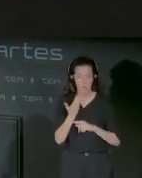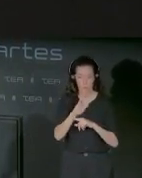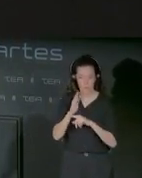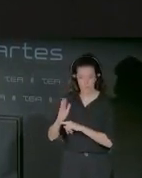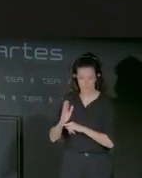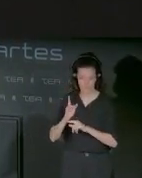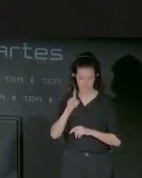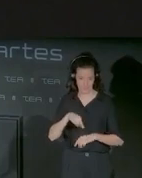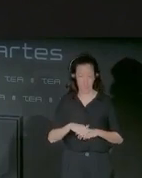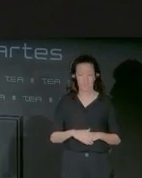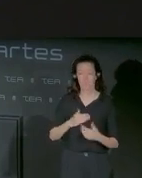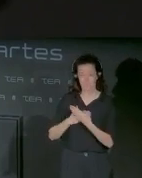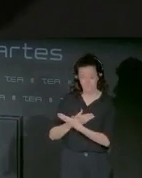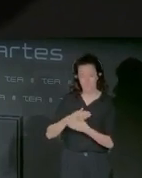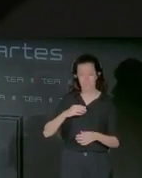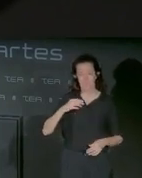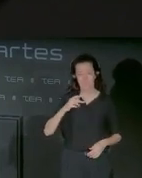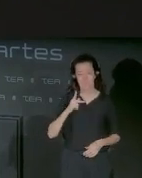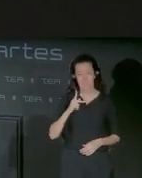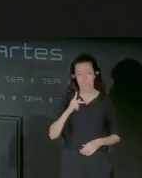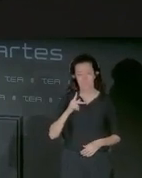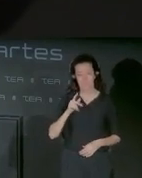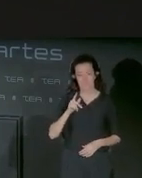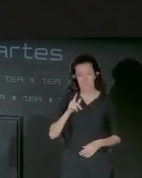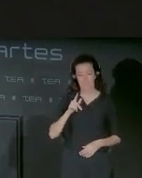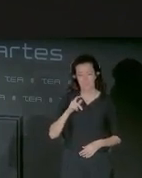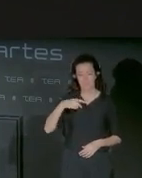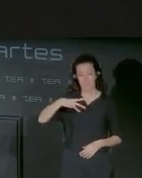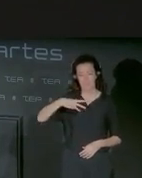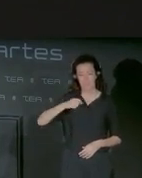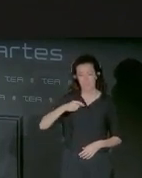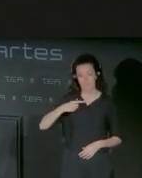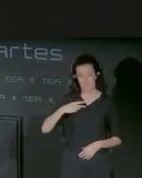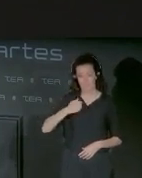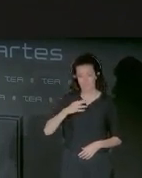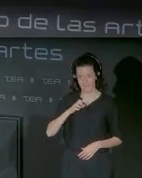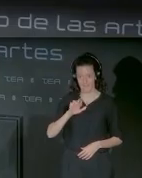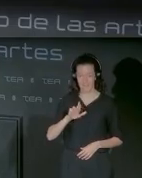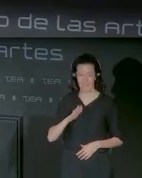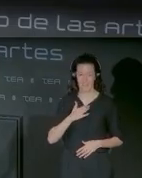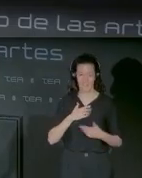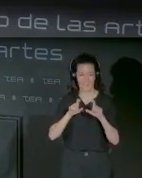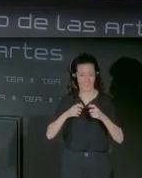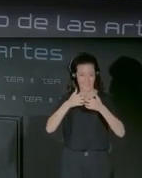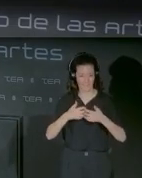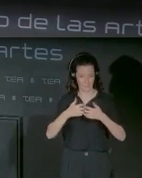de Dataspelsbranschen, de la industria del videojuego sueco. Muchísimas gracias.